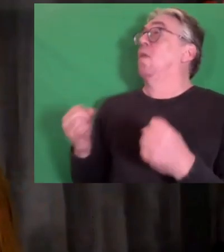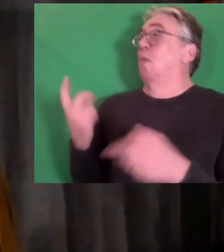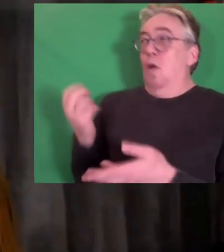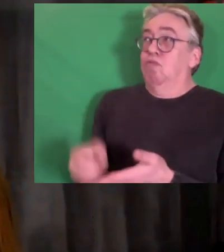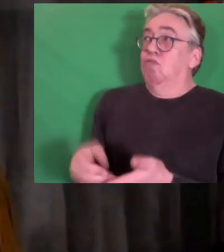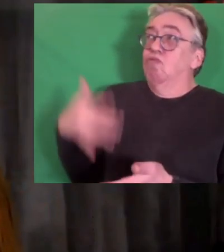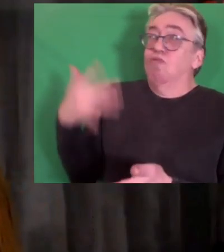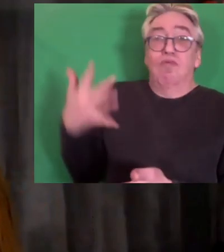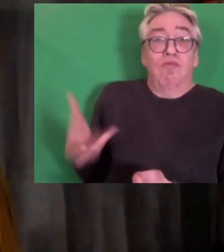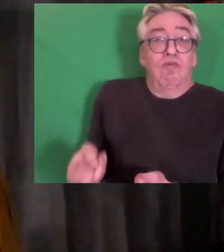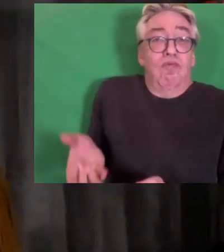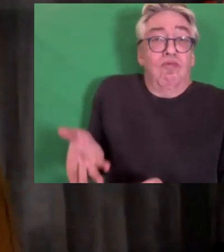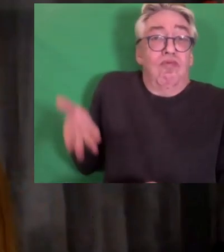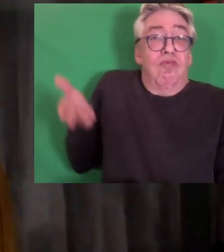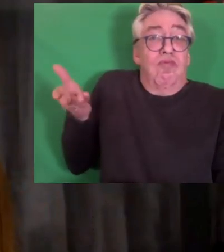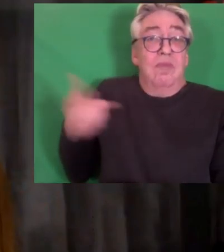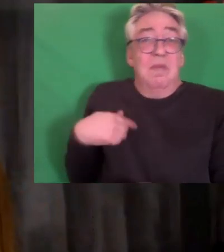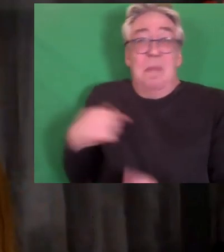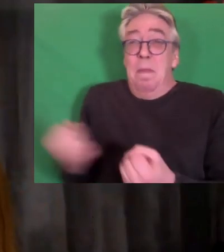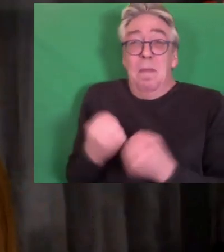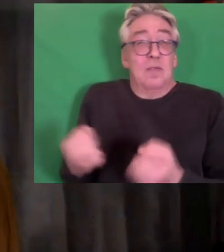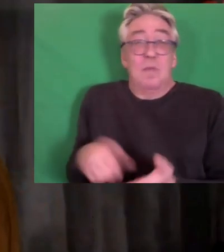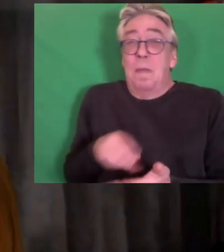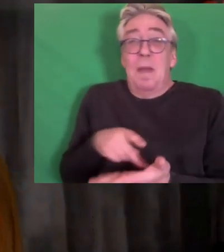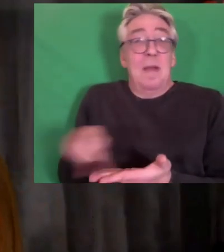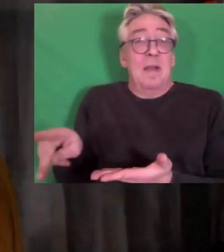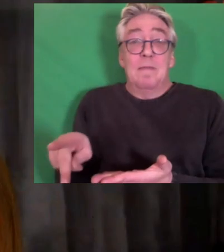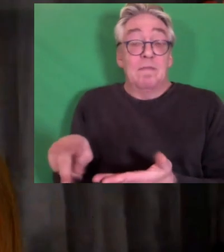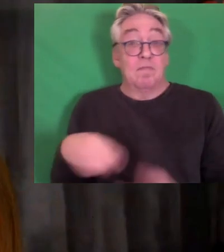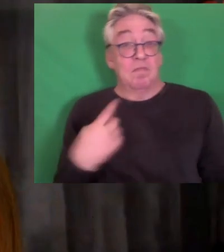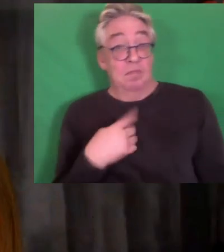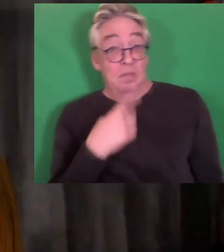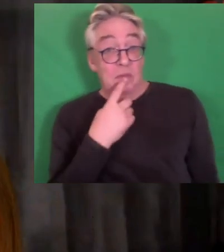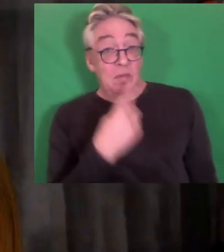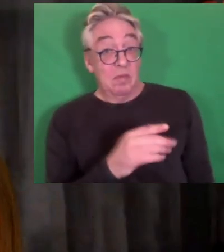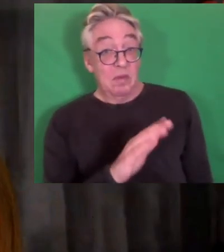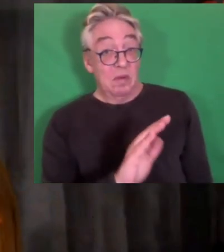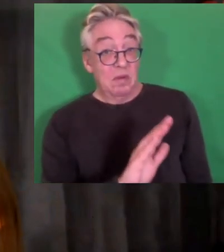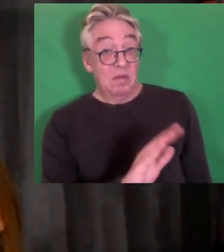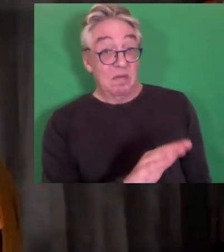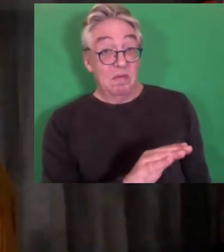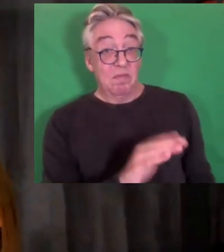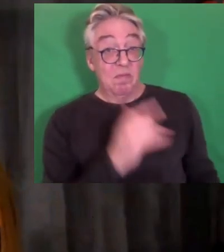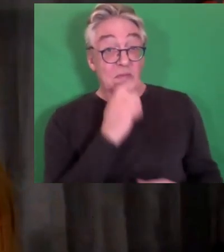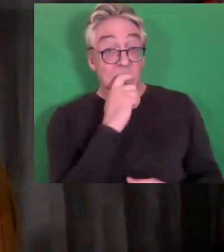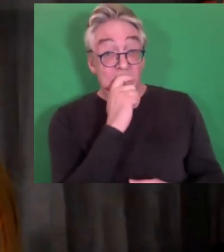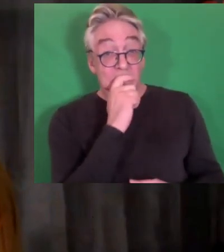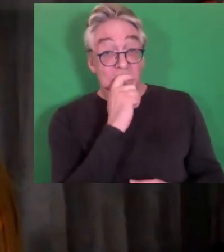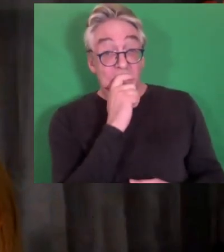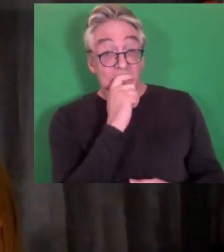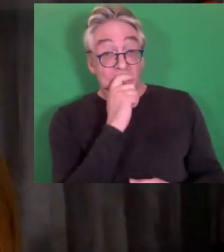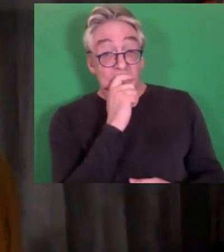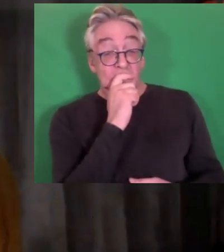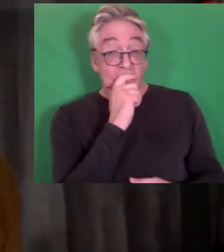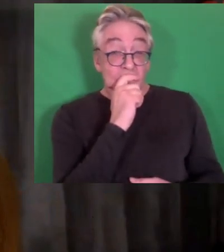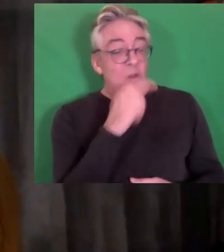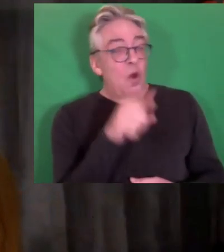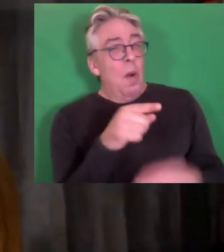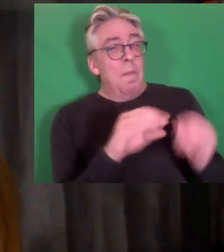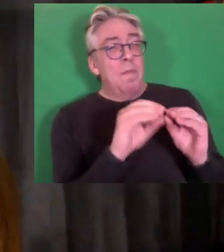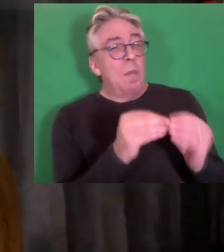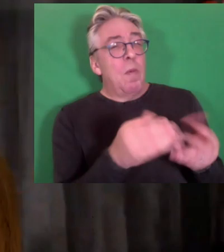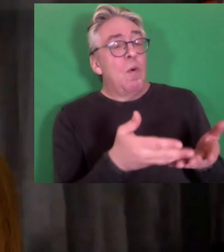all that kind of stuff. And she and we told her, well, it's just $100 in the base version, right? And she was like, she was blown